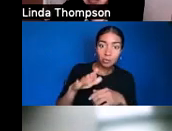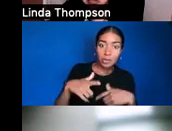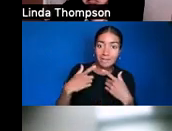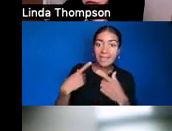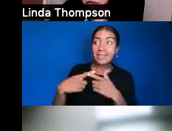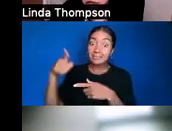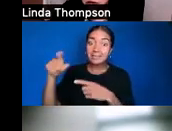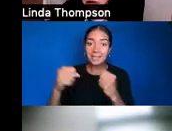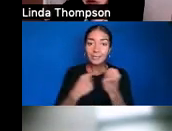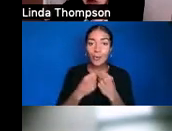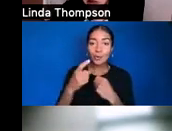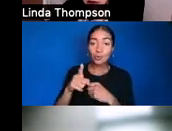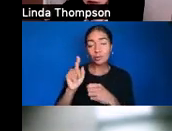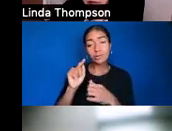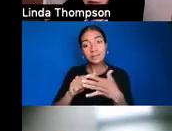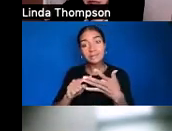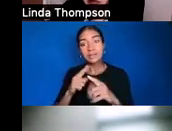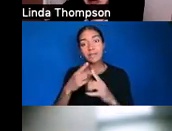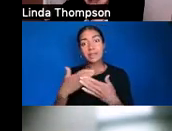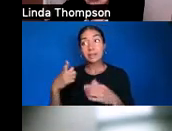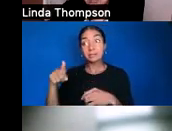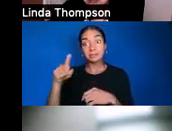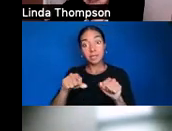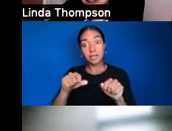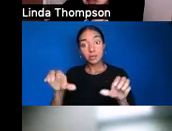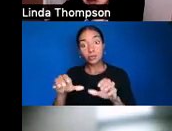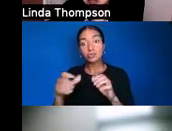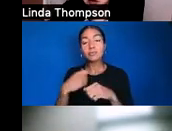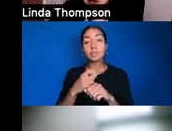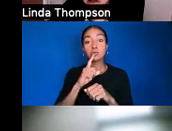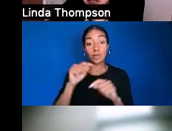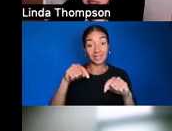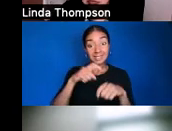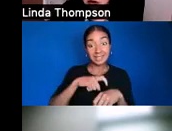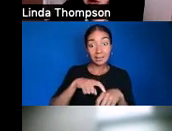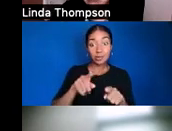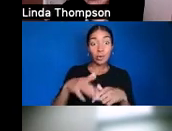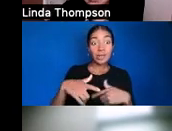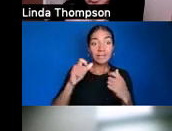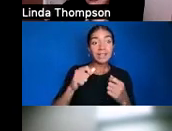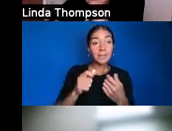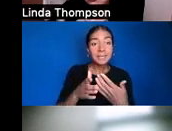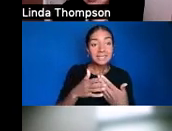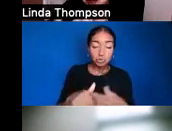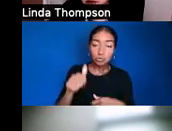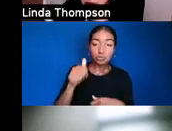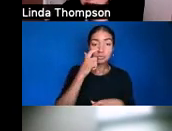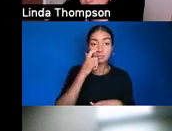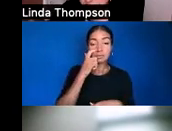that they can do that can make this time in your life easier. If